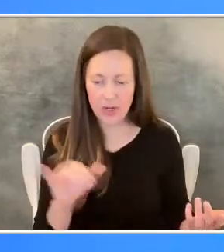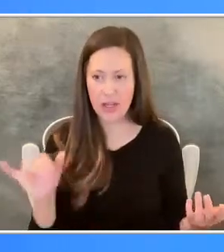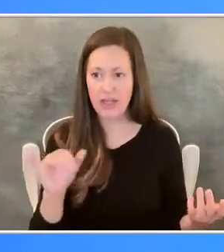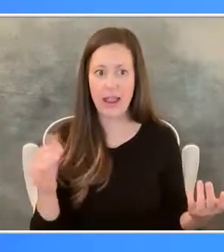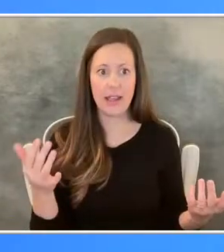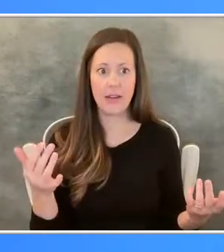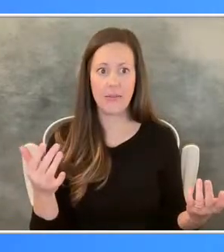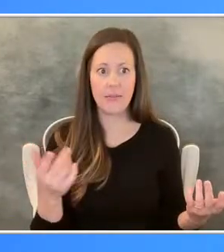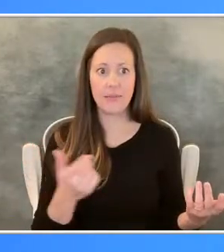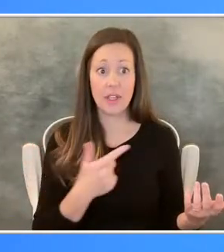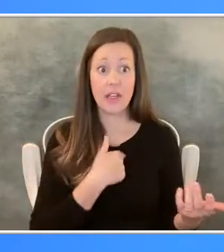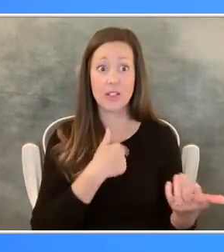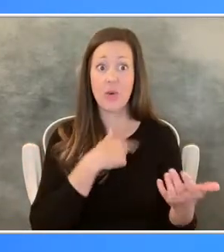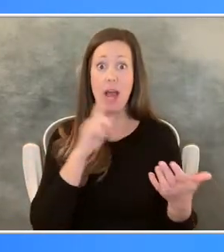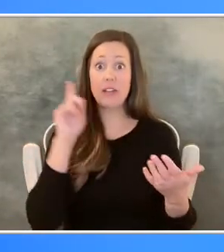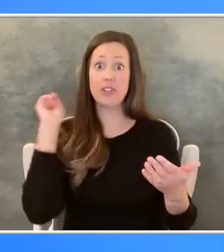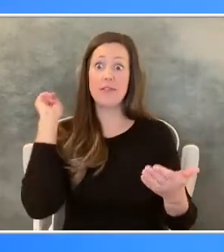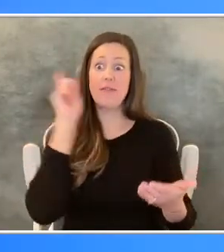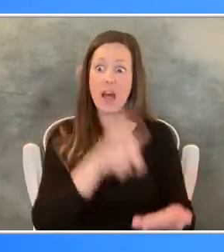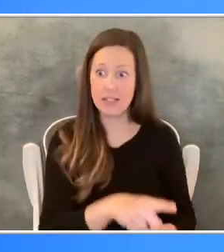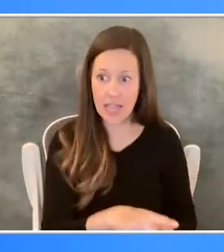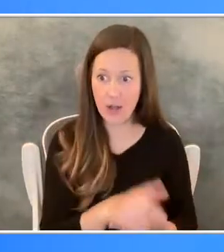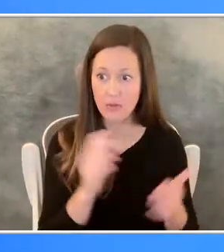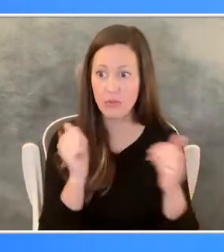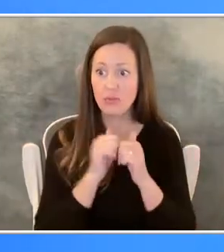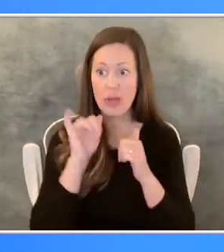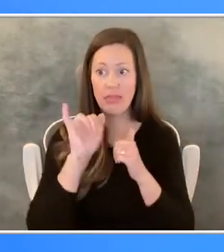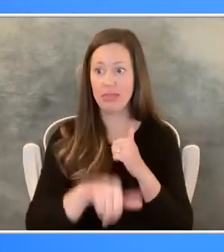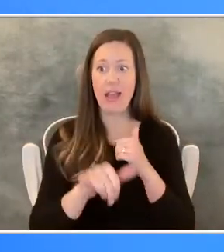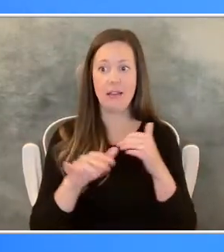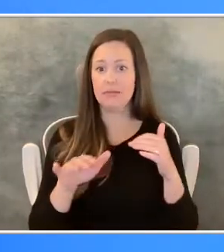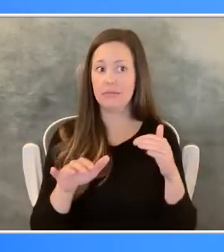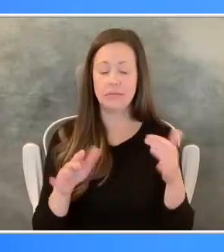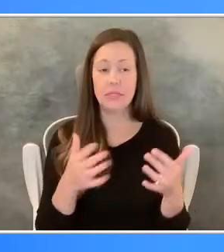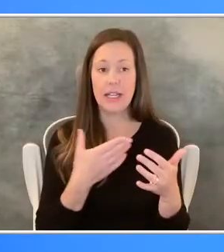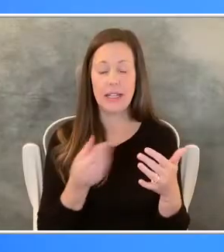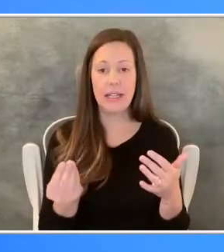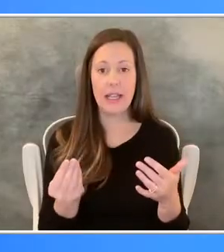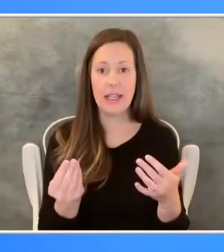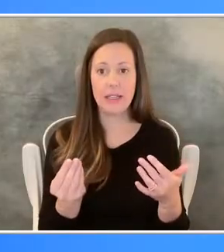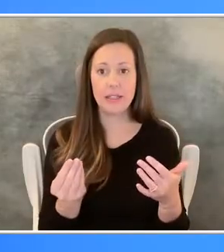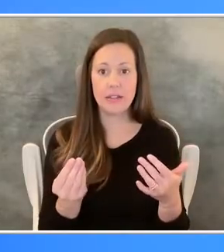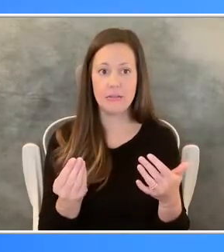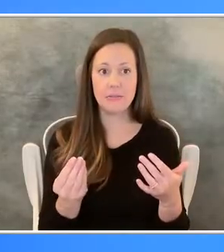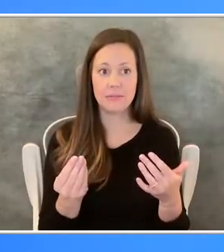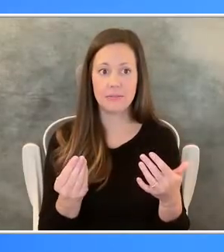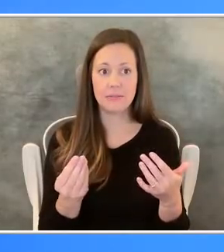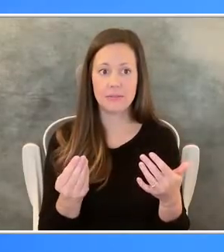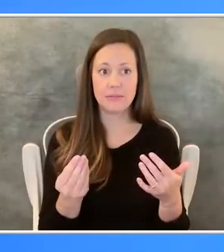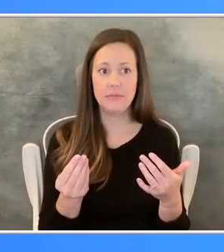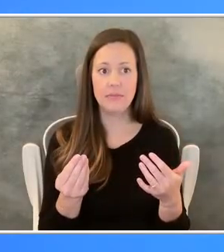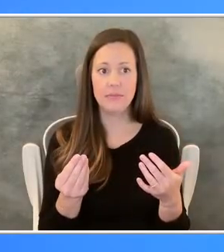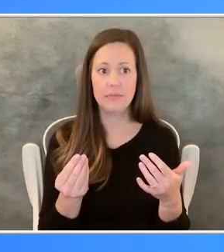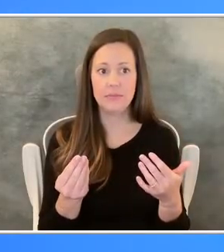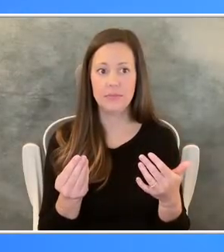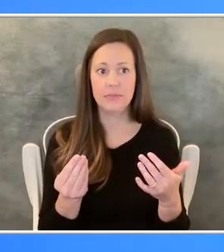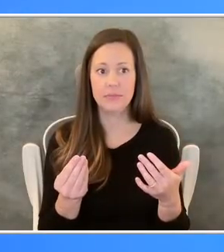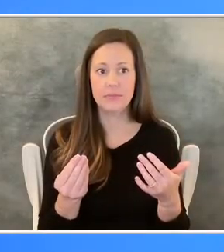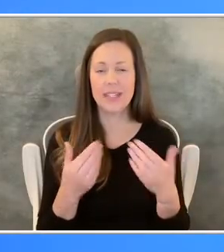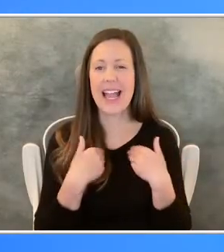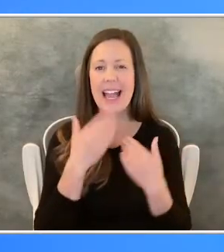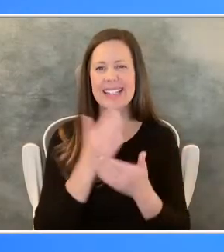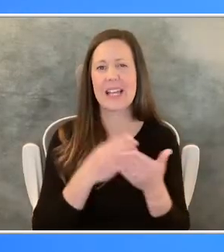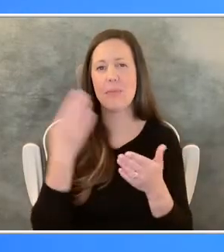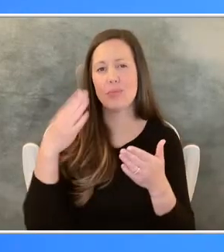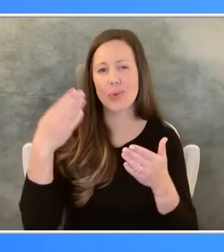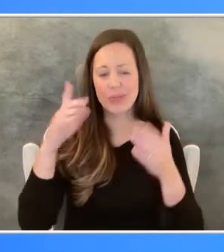just went down with the whole system onto the floor. And so, I had some bruises and so forth,